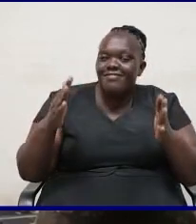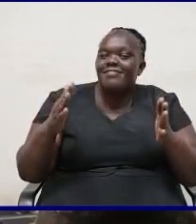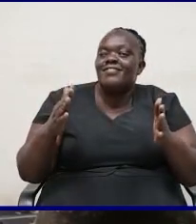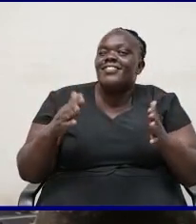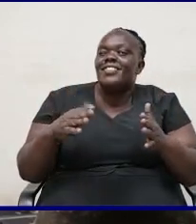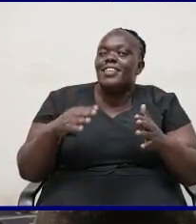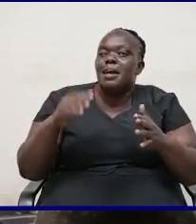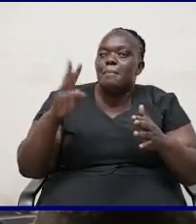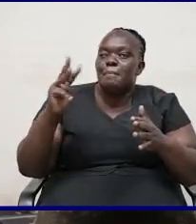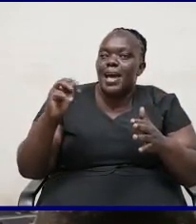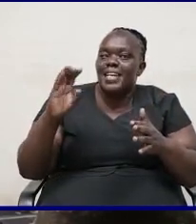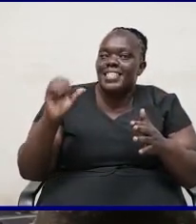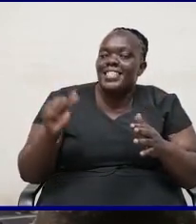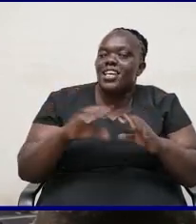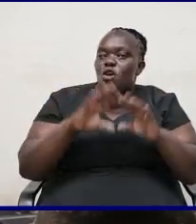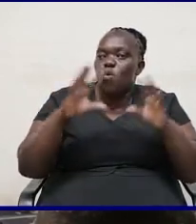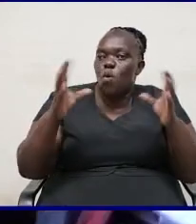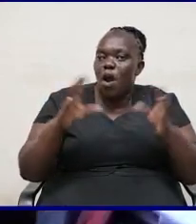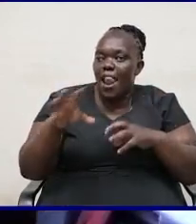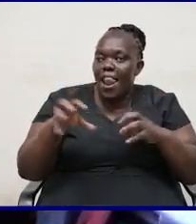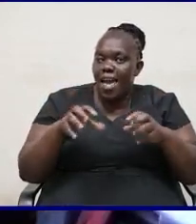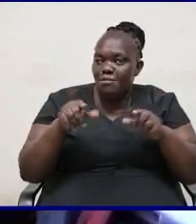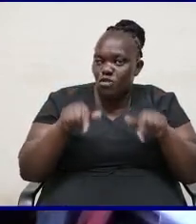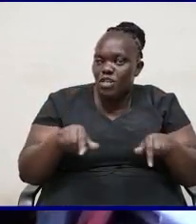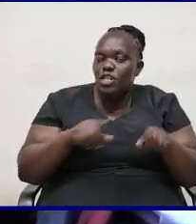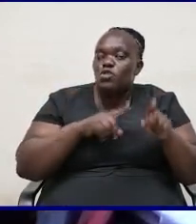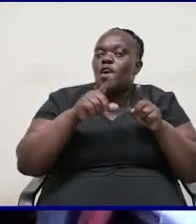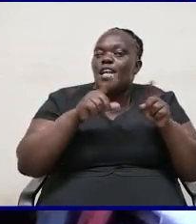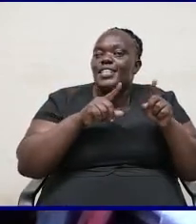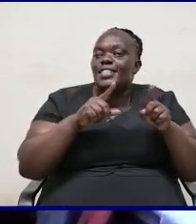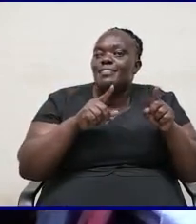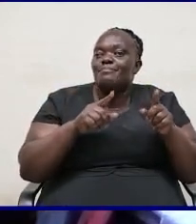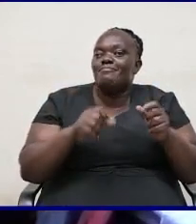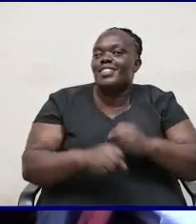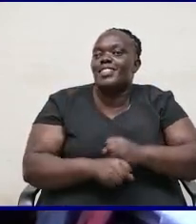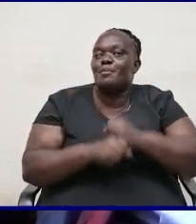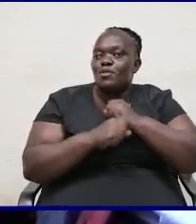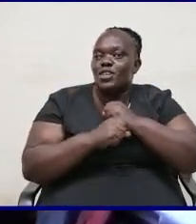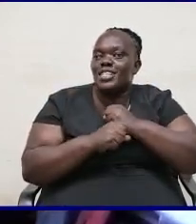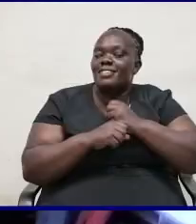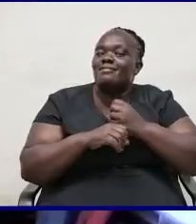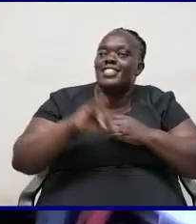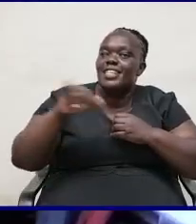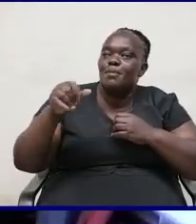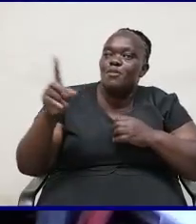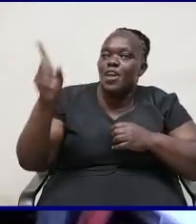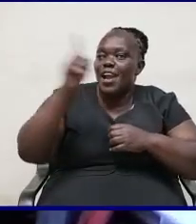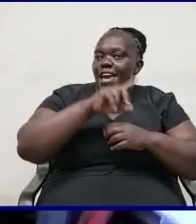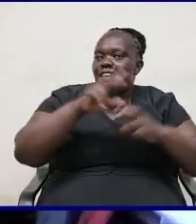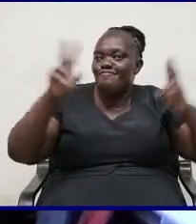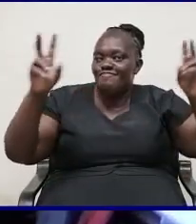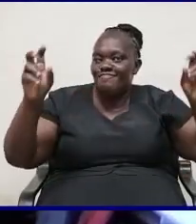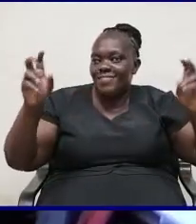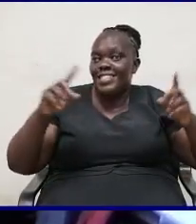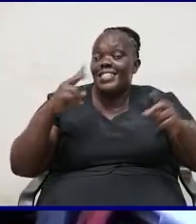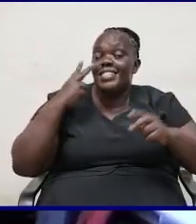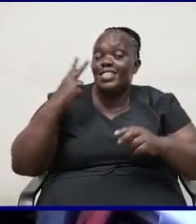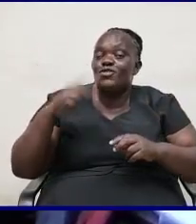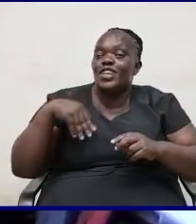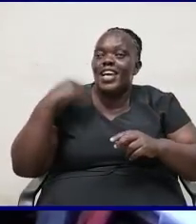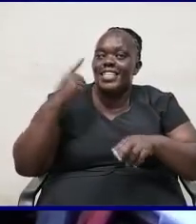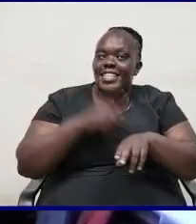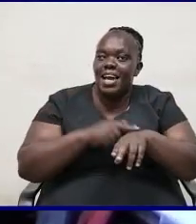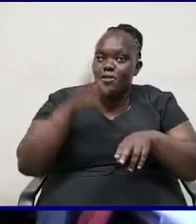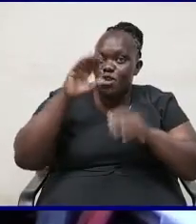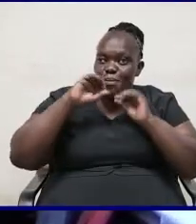anti-corruption, mice, wildlife, and today tourism, supporting the Jamhuri Day theme. Until we see you next